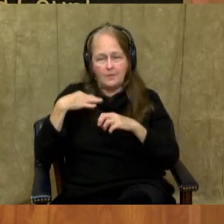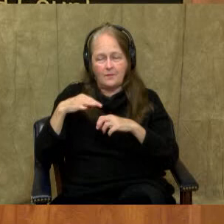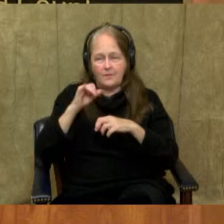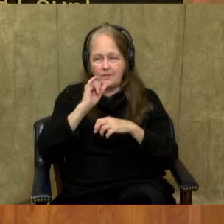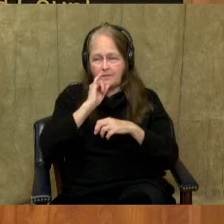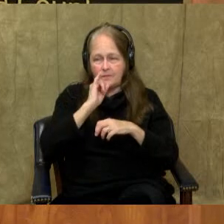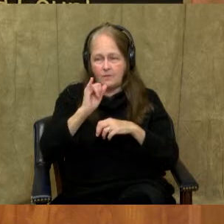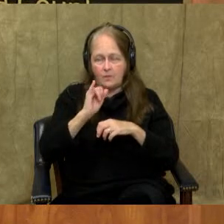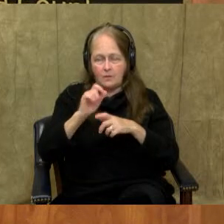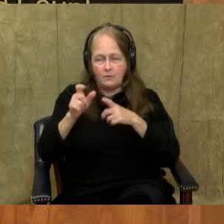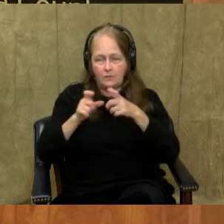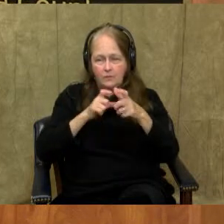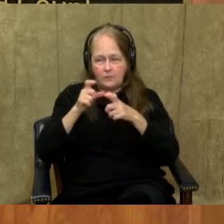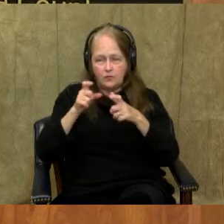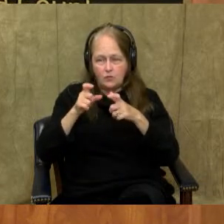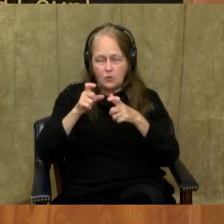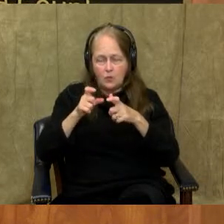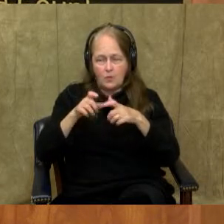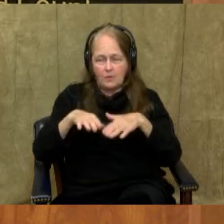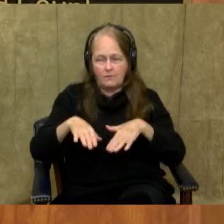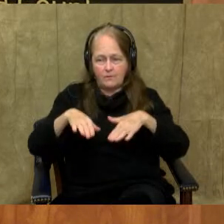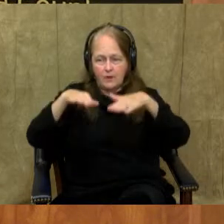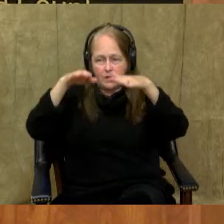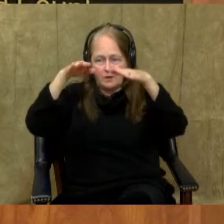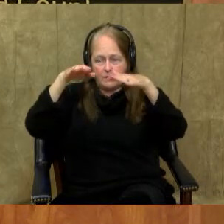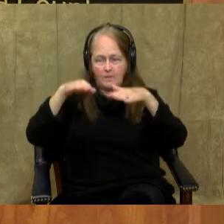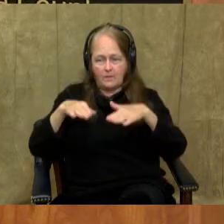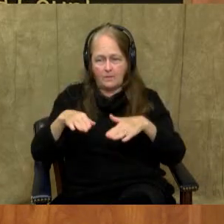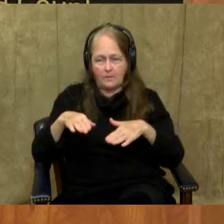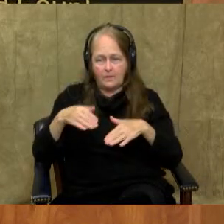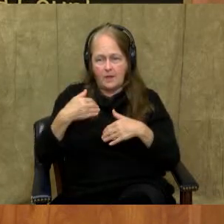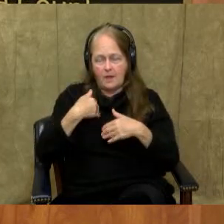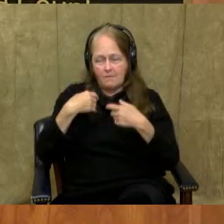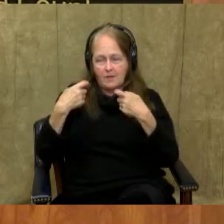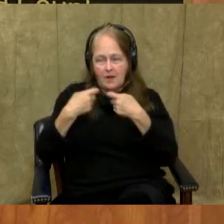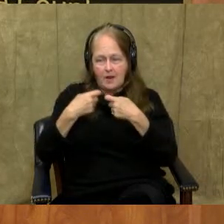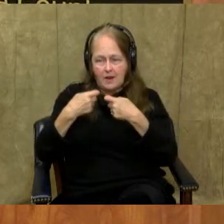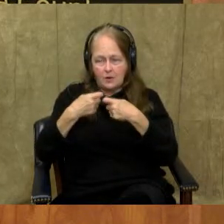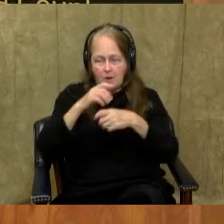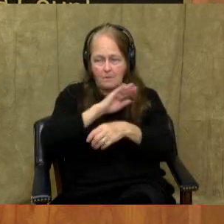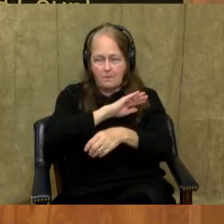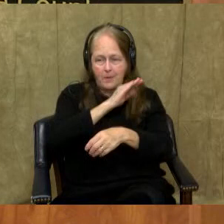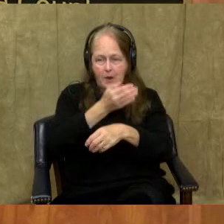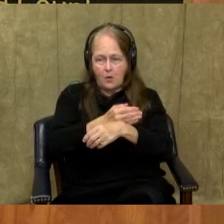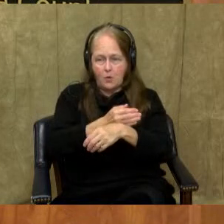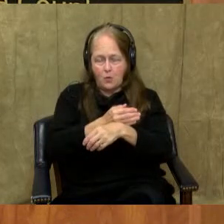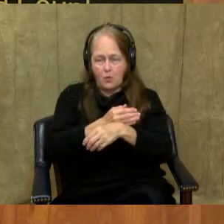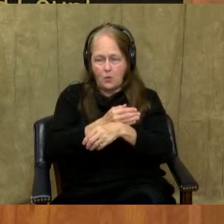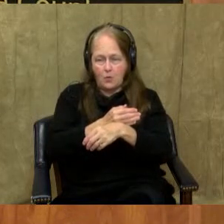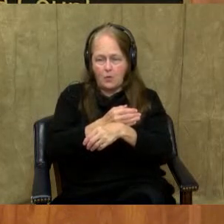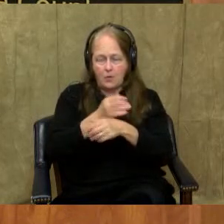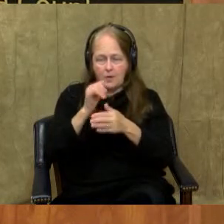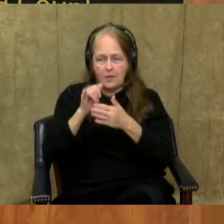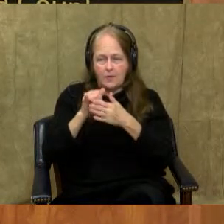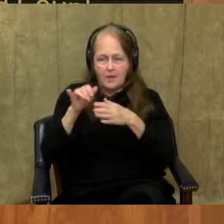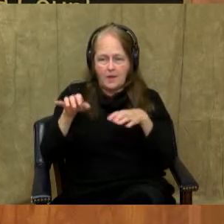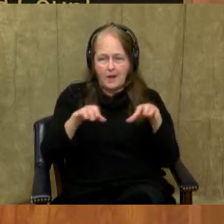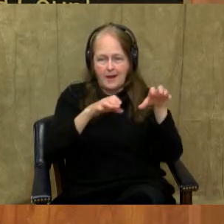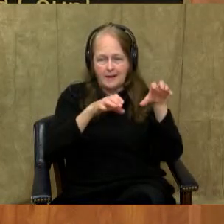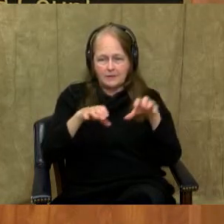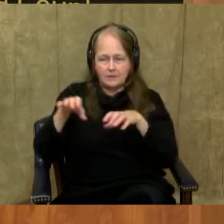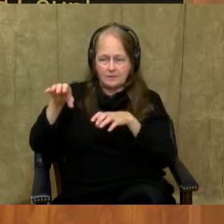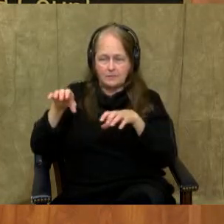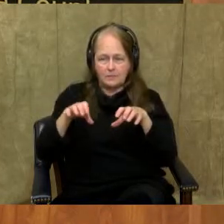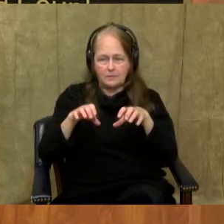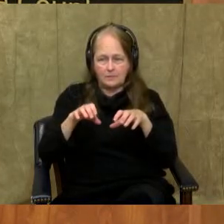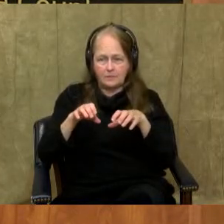is that it controls the flooding. It provides hydroelectric power. It has spurred economic activity in this